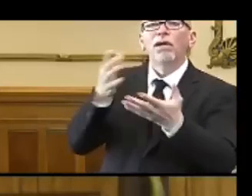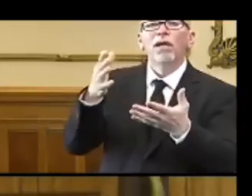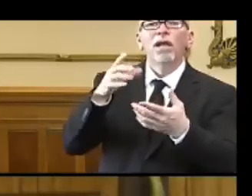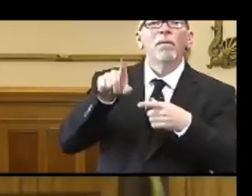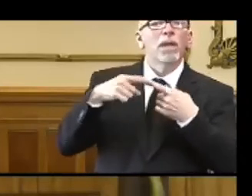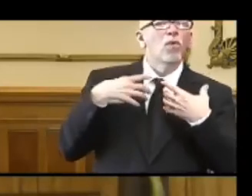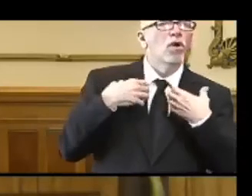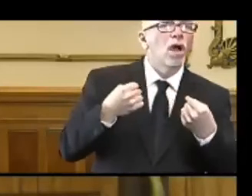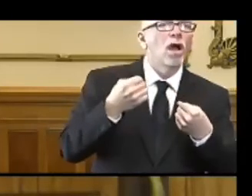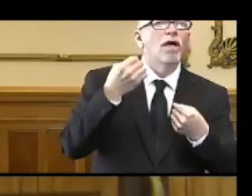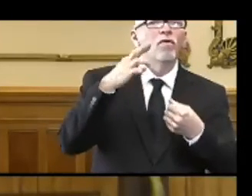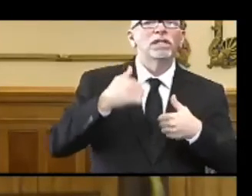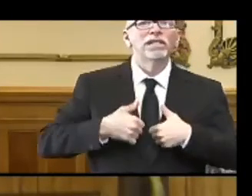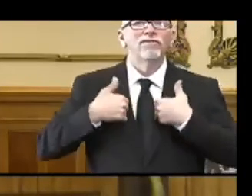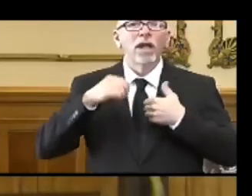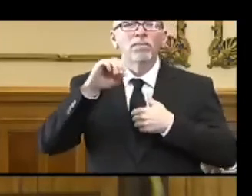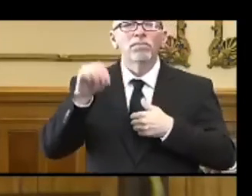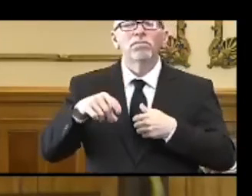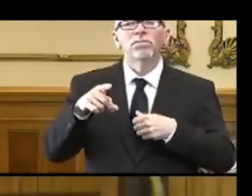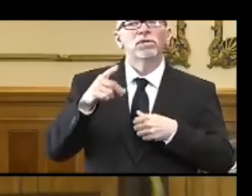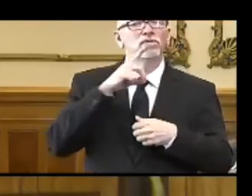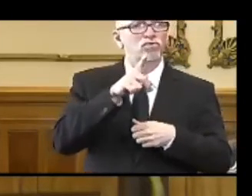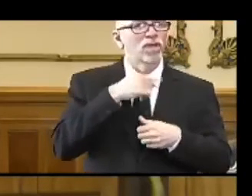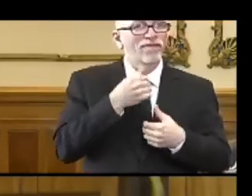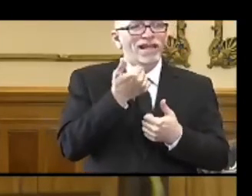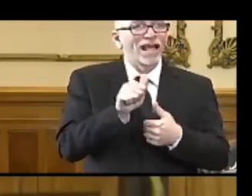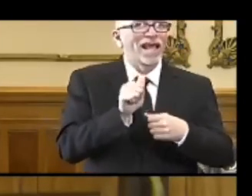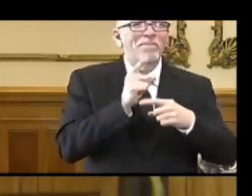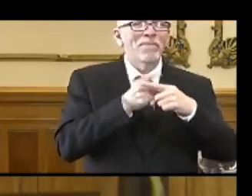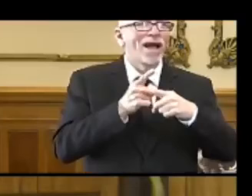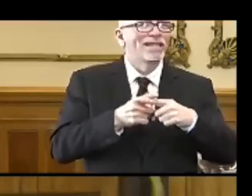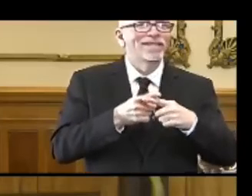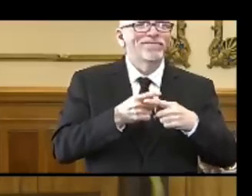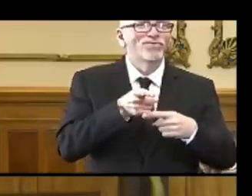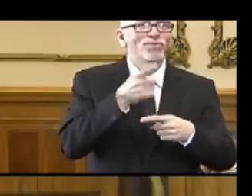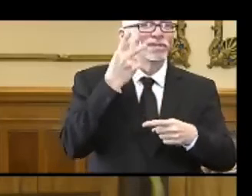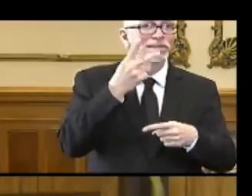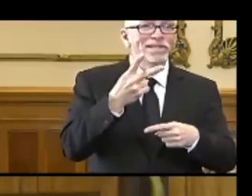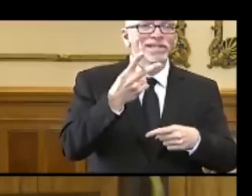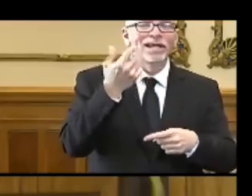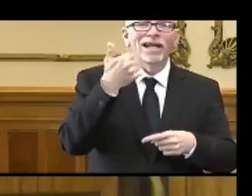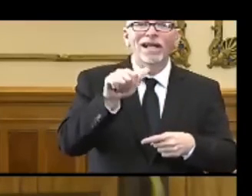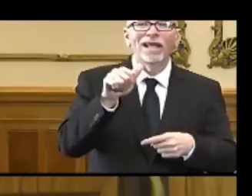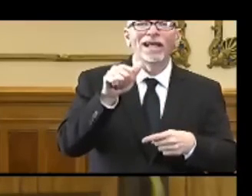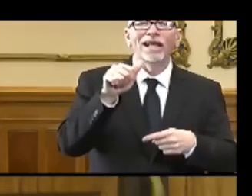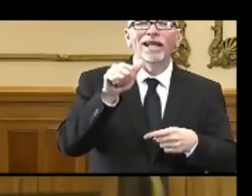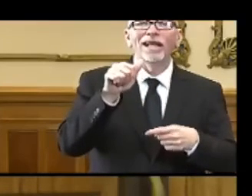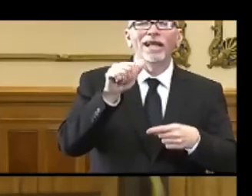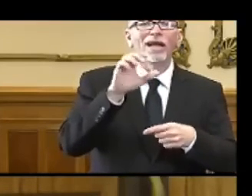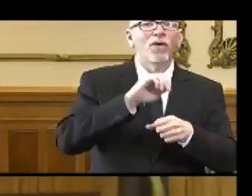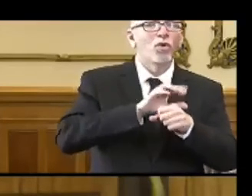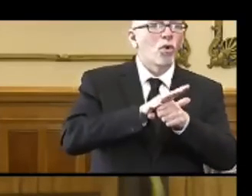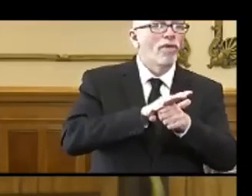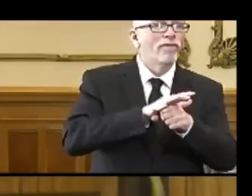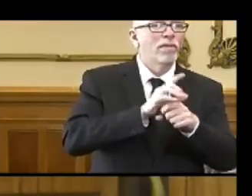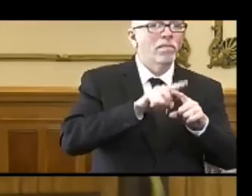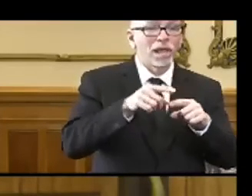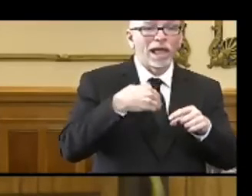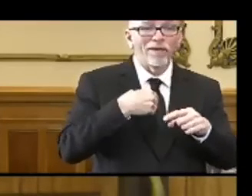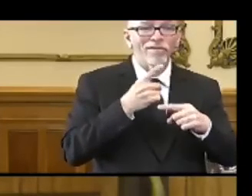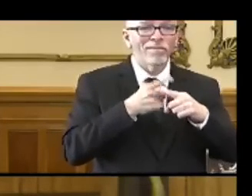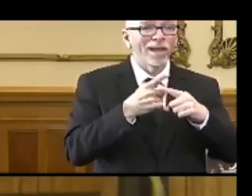recovery or survival rates. Are there any positive trends you're seeing right now in any aspect of this COVID-19